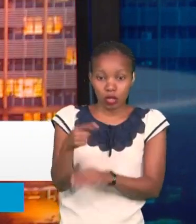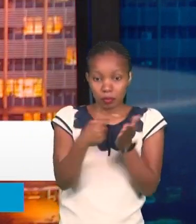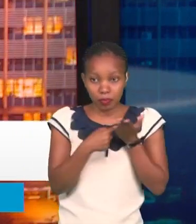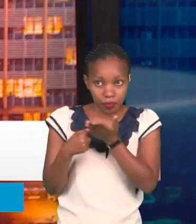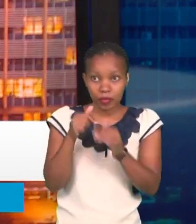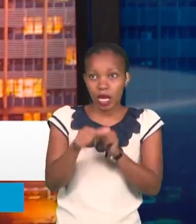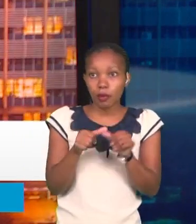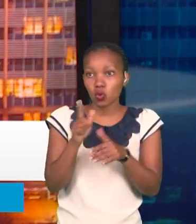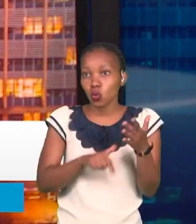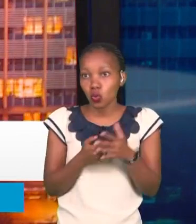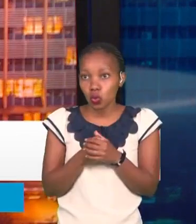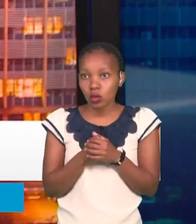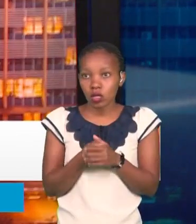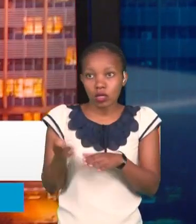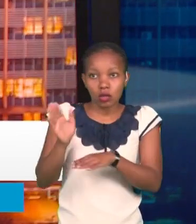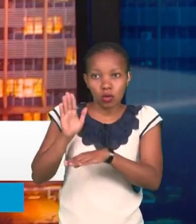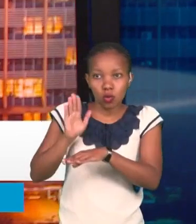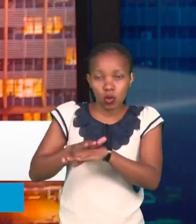about